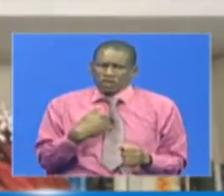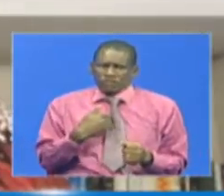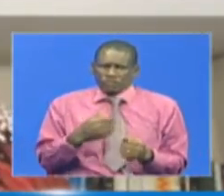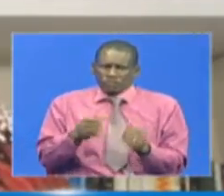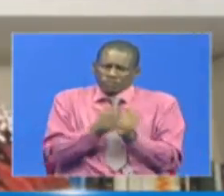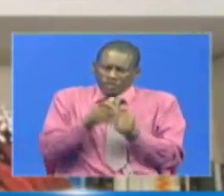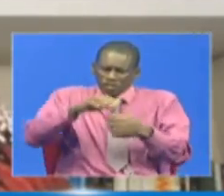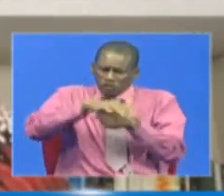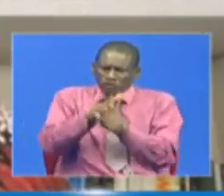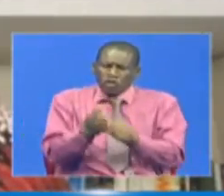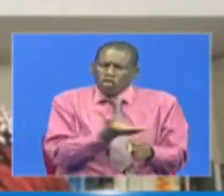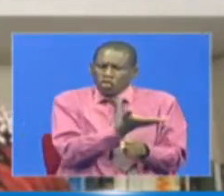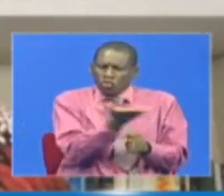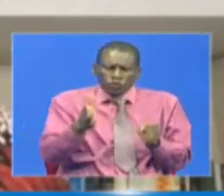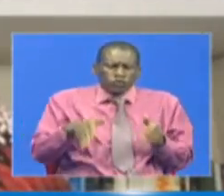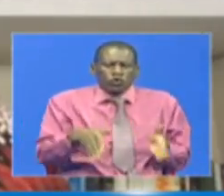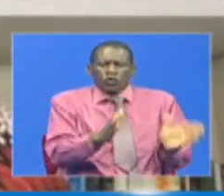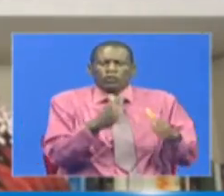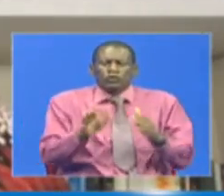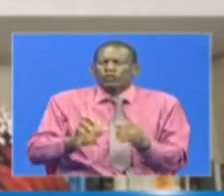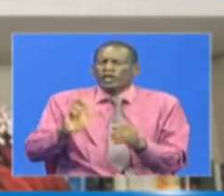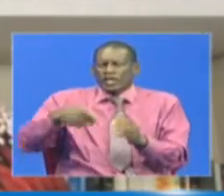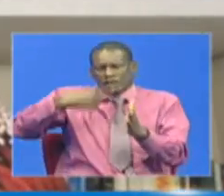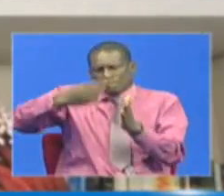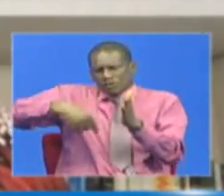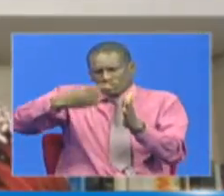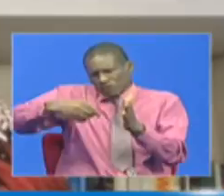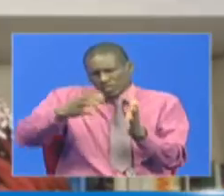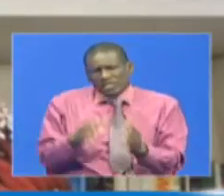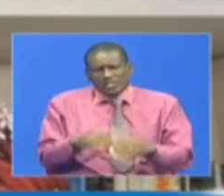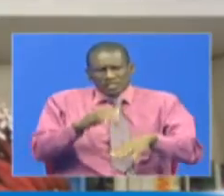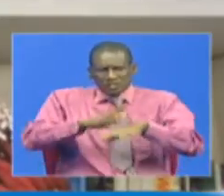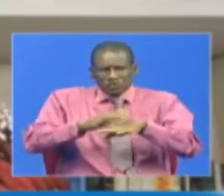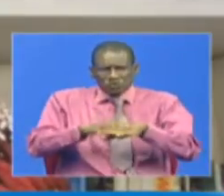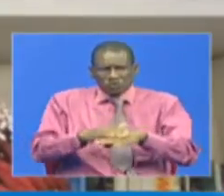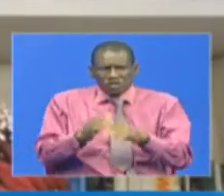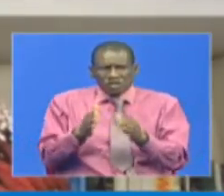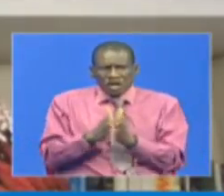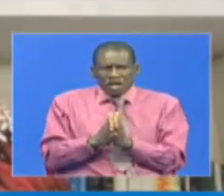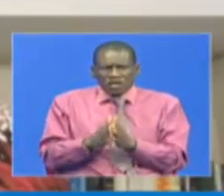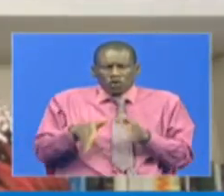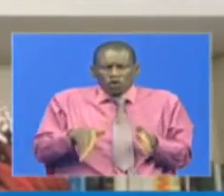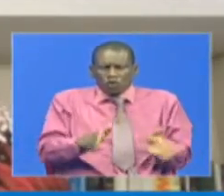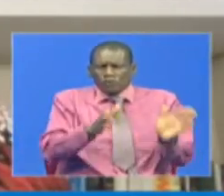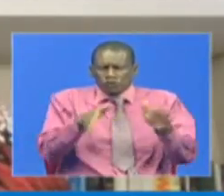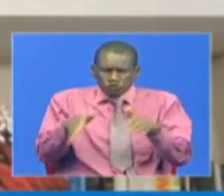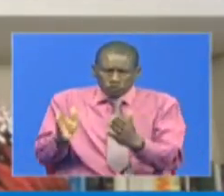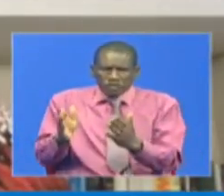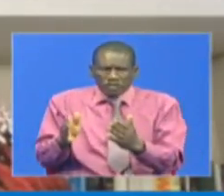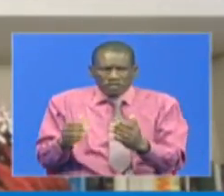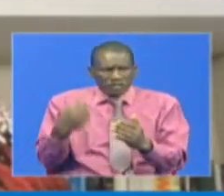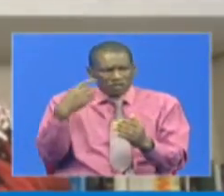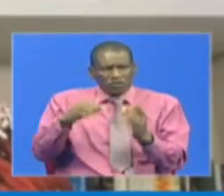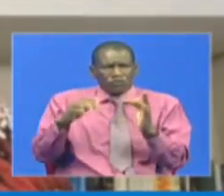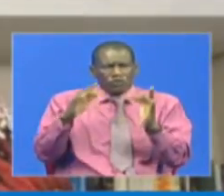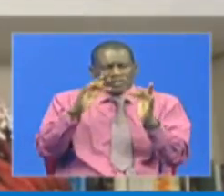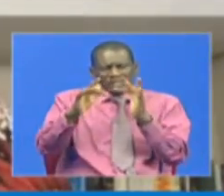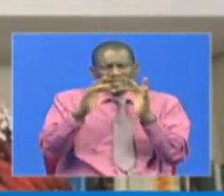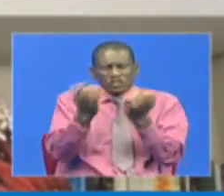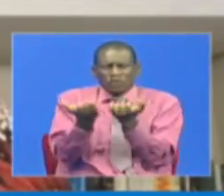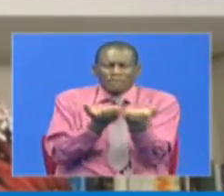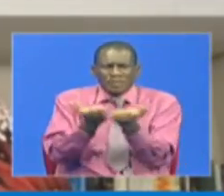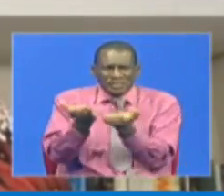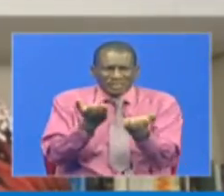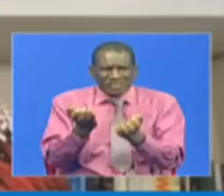And I think those opportunities for local manufacturing are exciting. The opportunities for digital businesses,